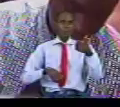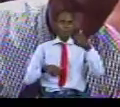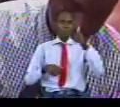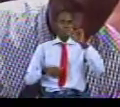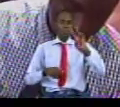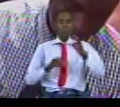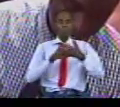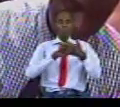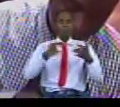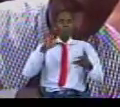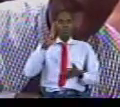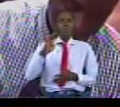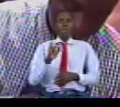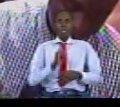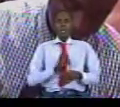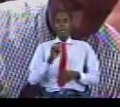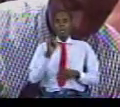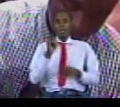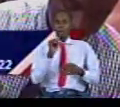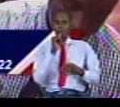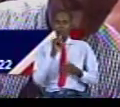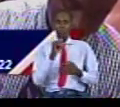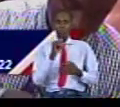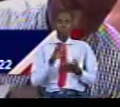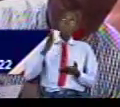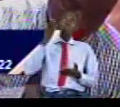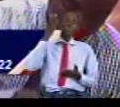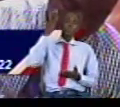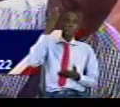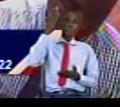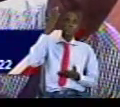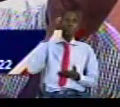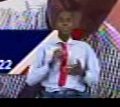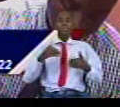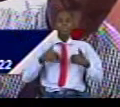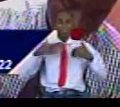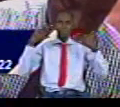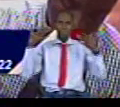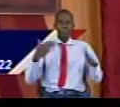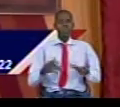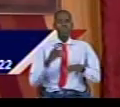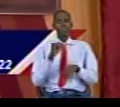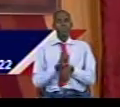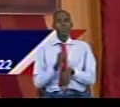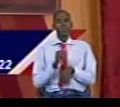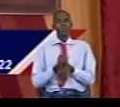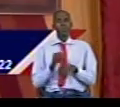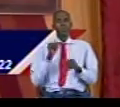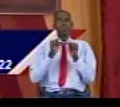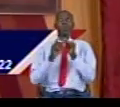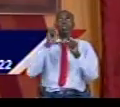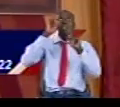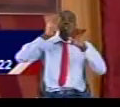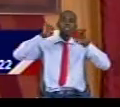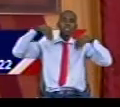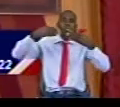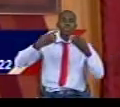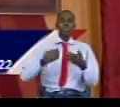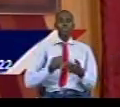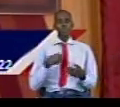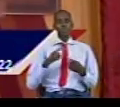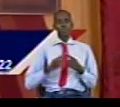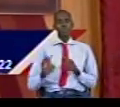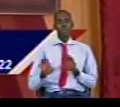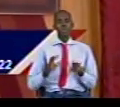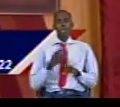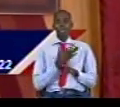have glorified thee on the earth, I have finished the work which thou gavest me to do. And now